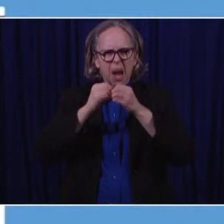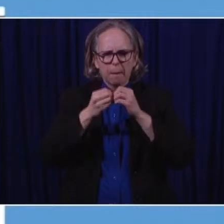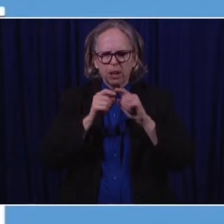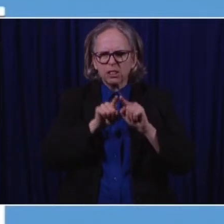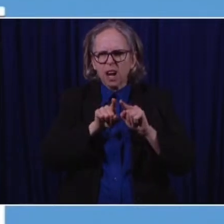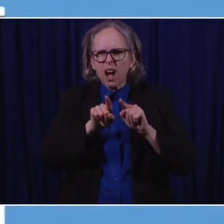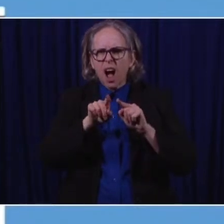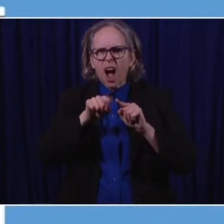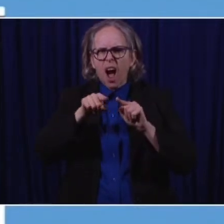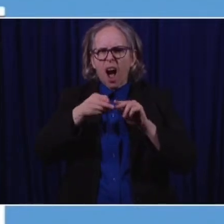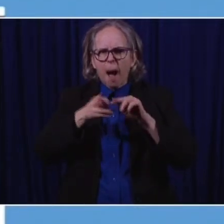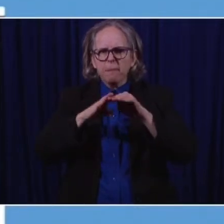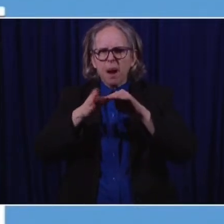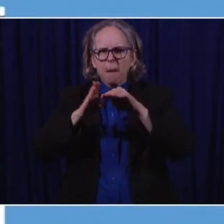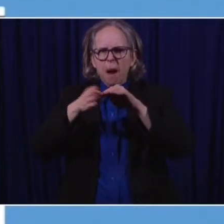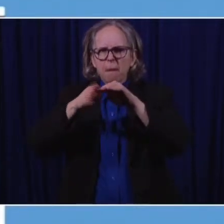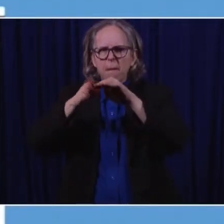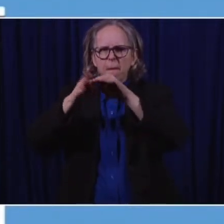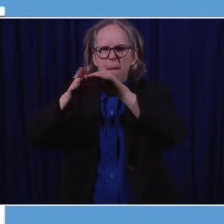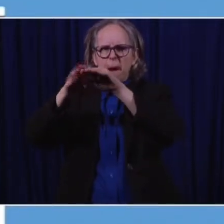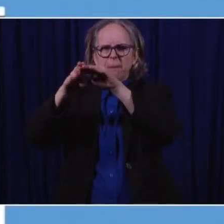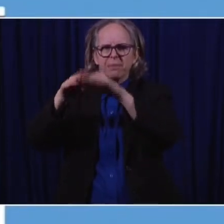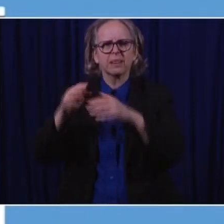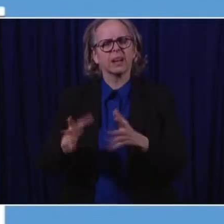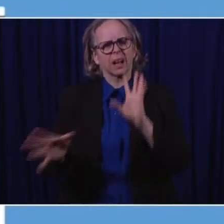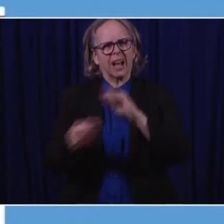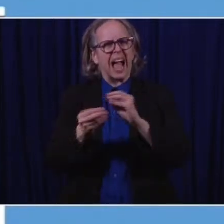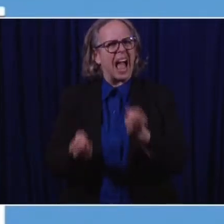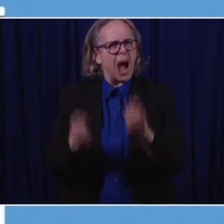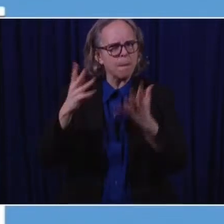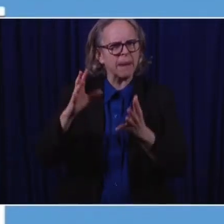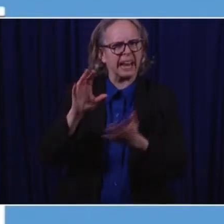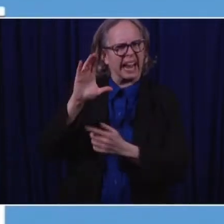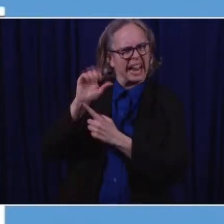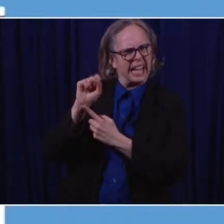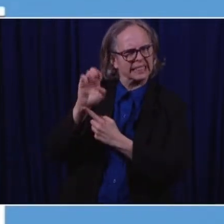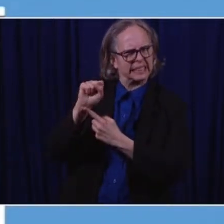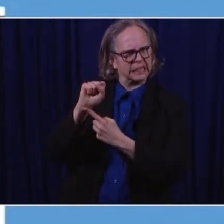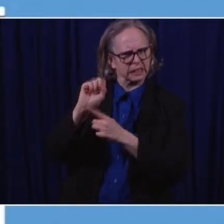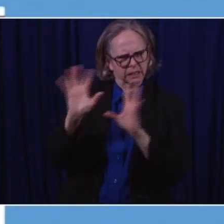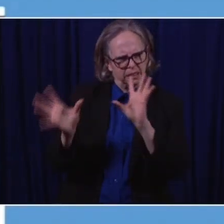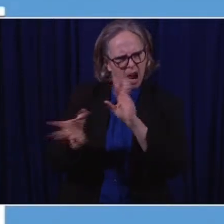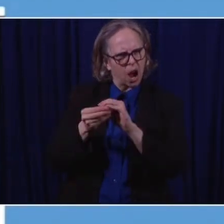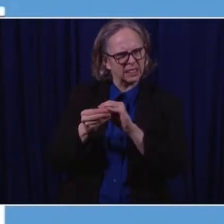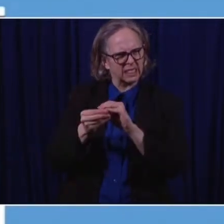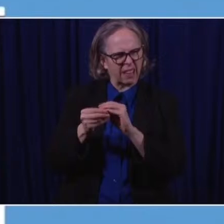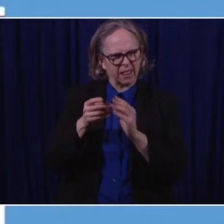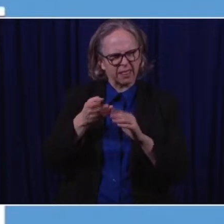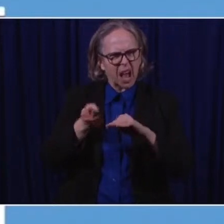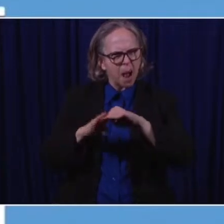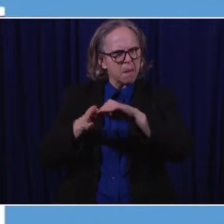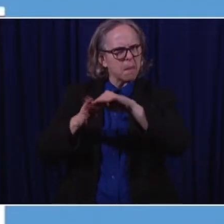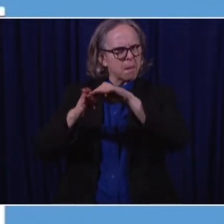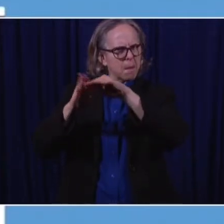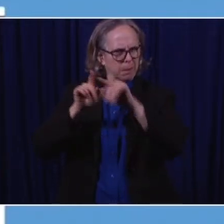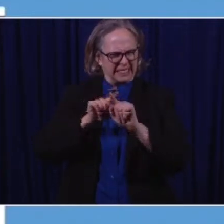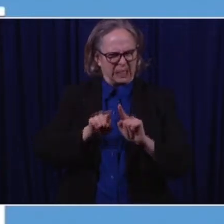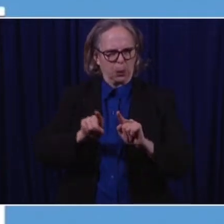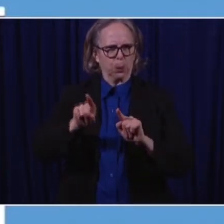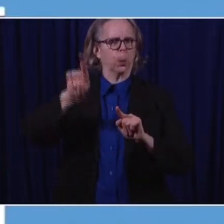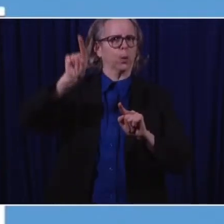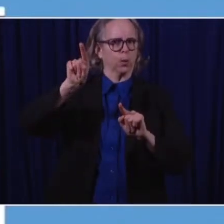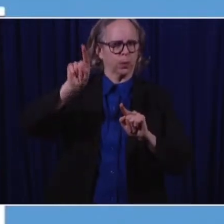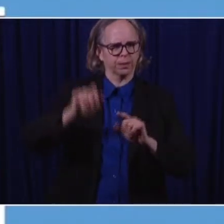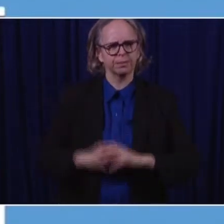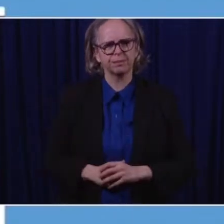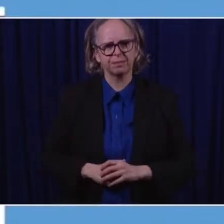and they're obviously scaled differently, and you can see on each side of the chart. But the number of cases generally in the